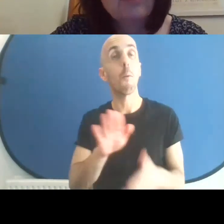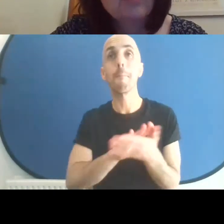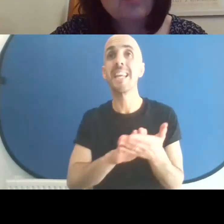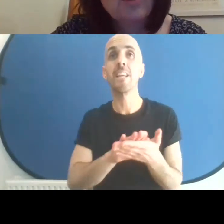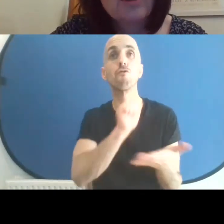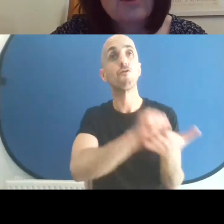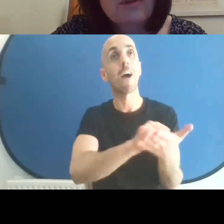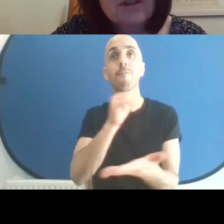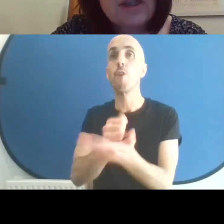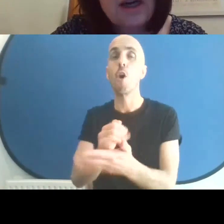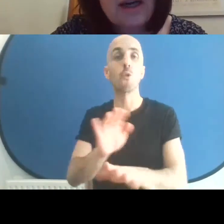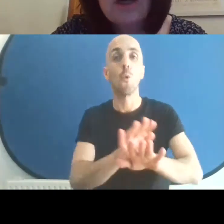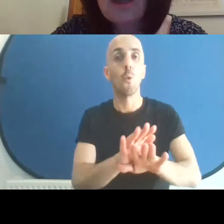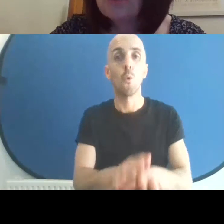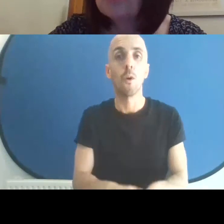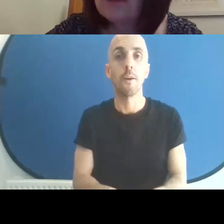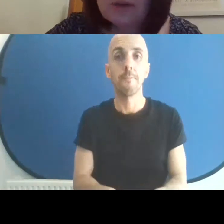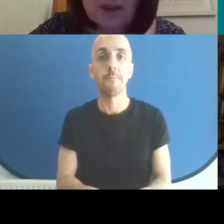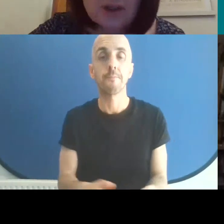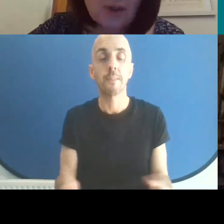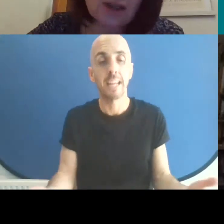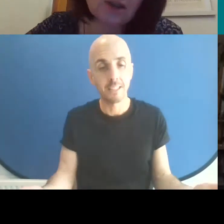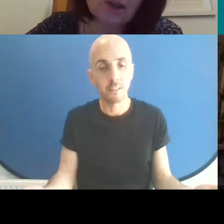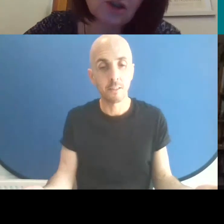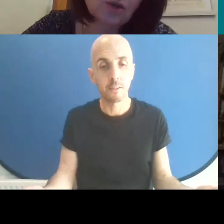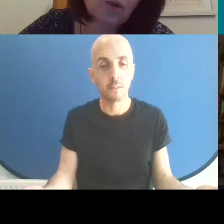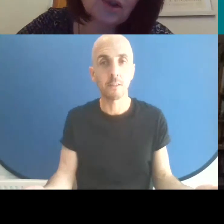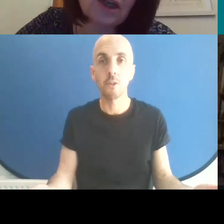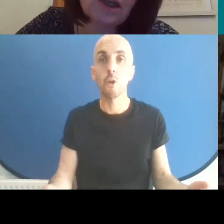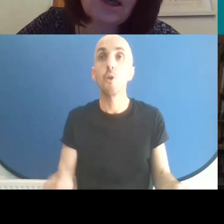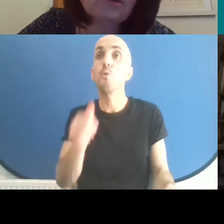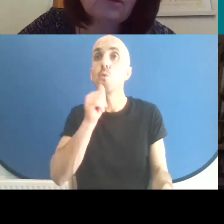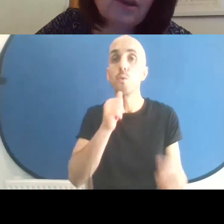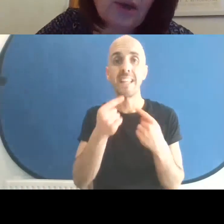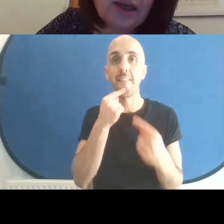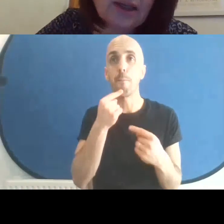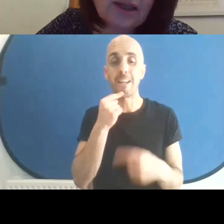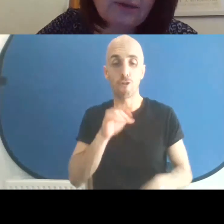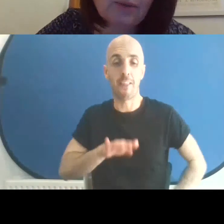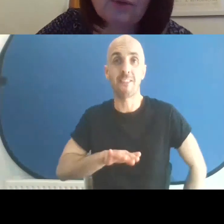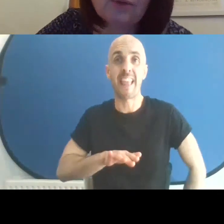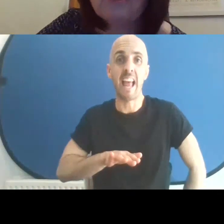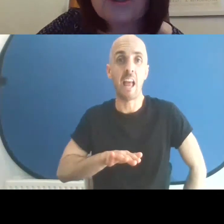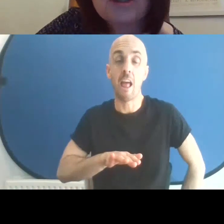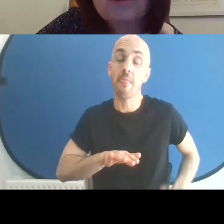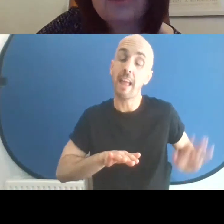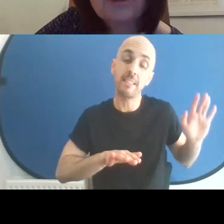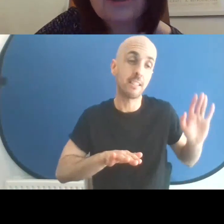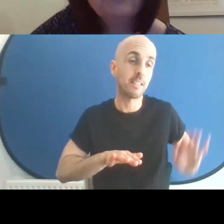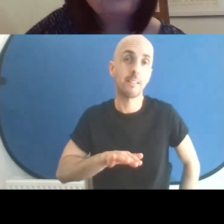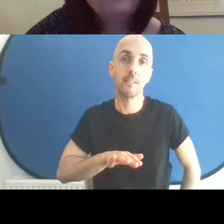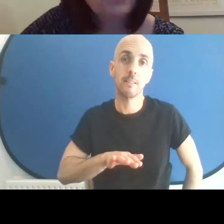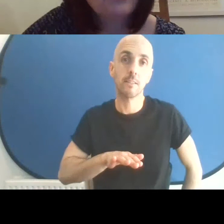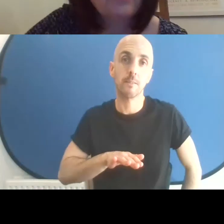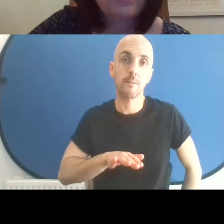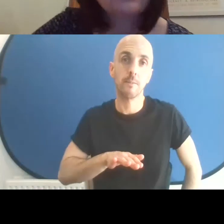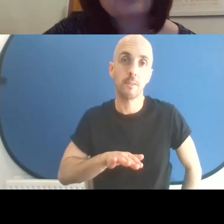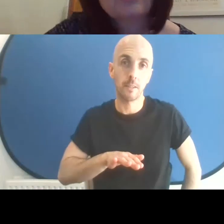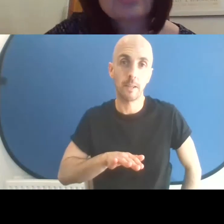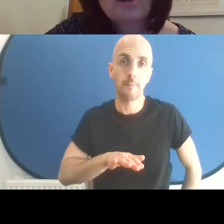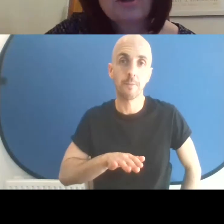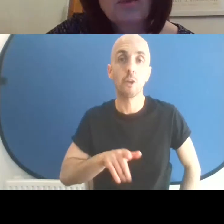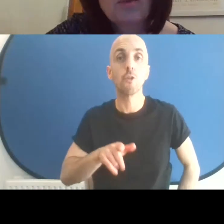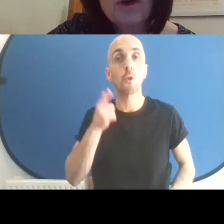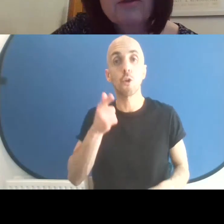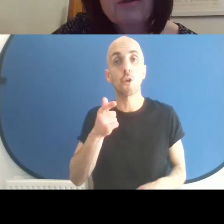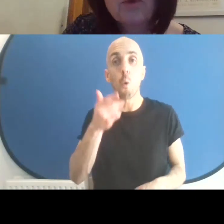answer. It's about what you have at the time. Some of the things we had in the tool was how long you might leave it before you visit somebody,